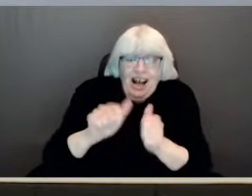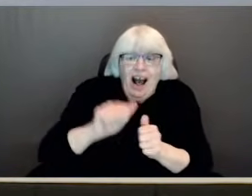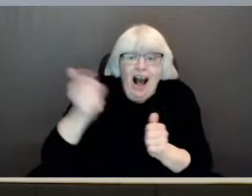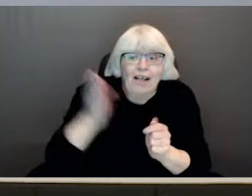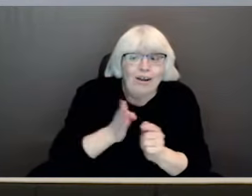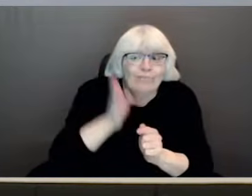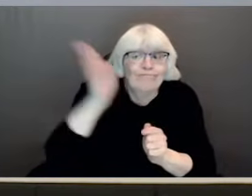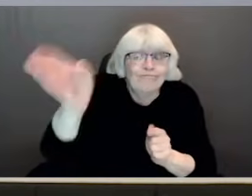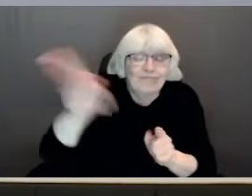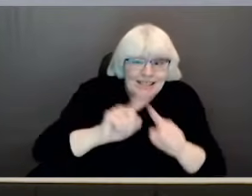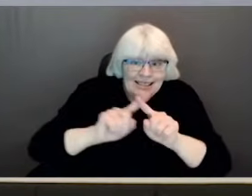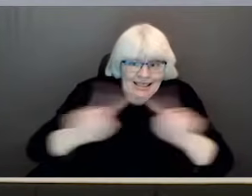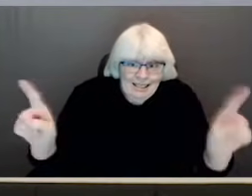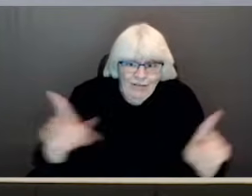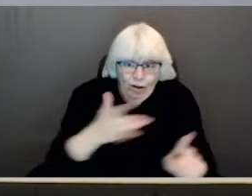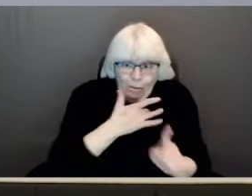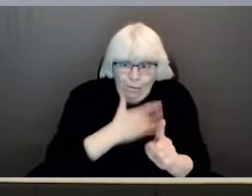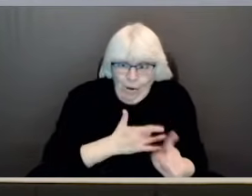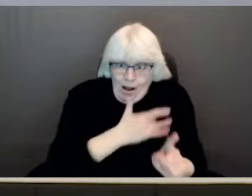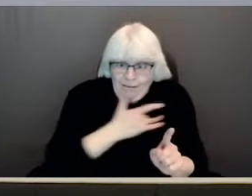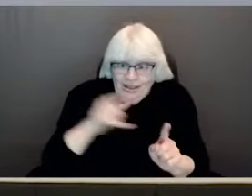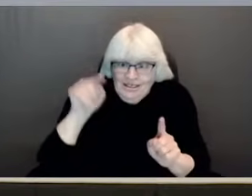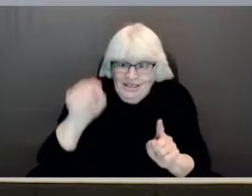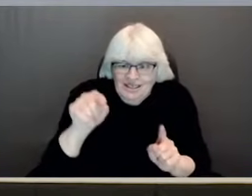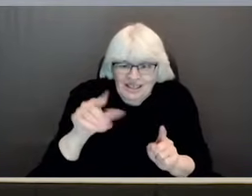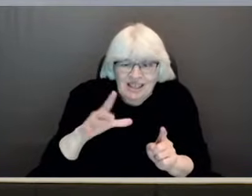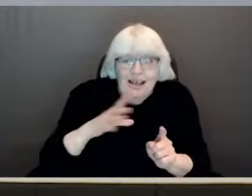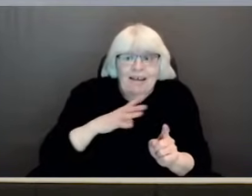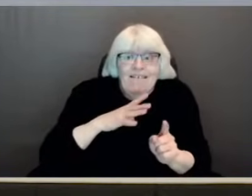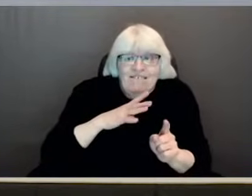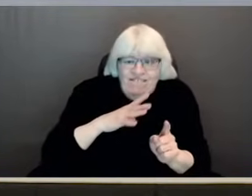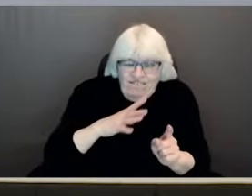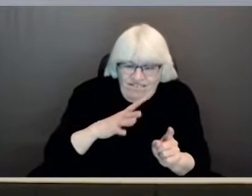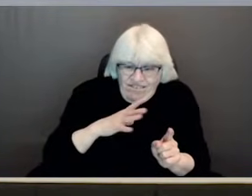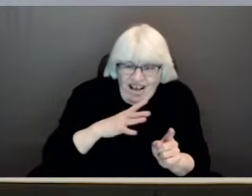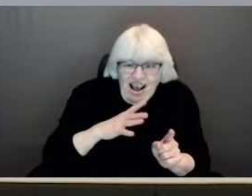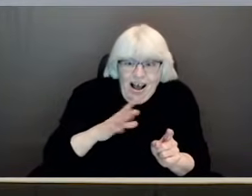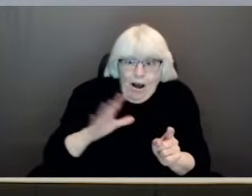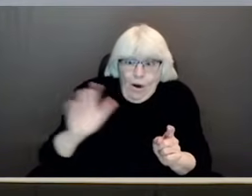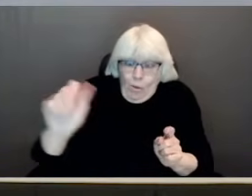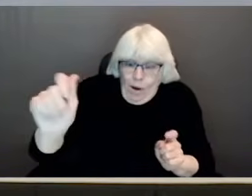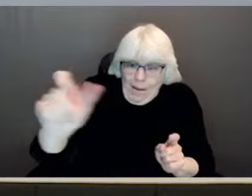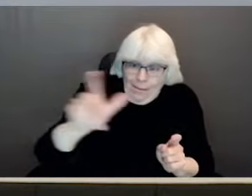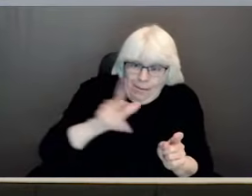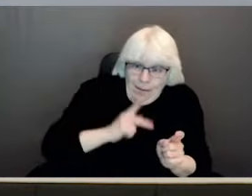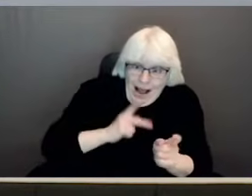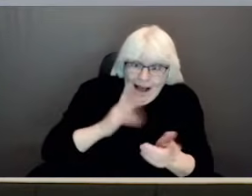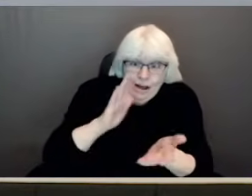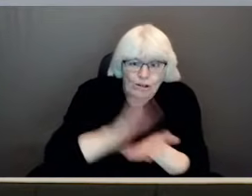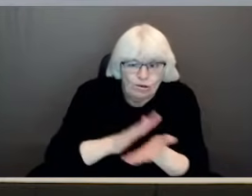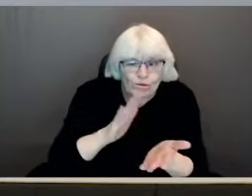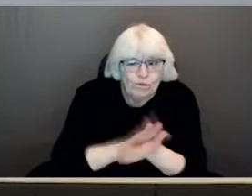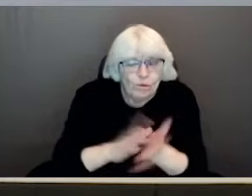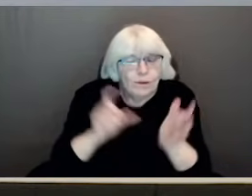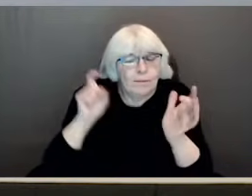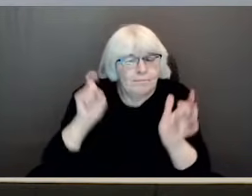before they go back to school. They need a negative test before they go back to school. And then we are asking